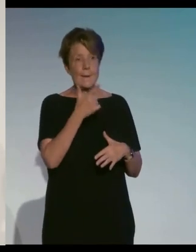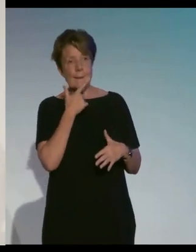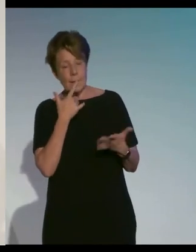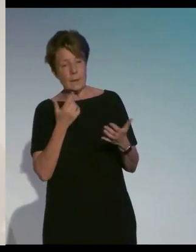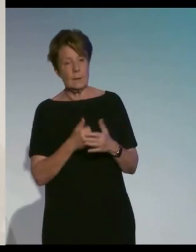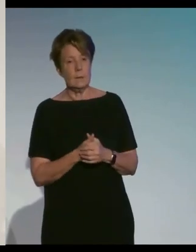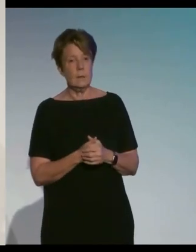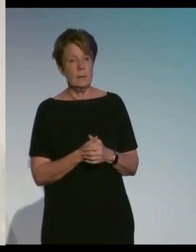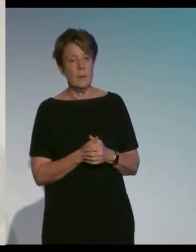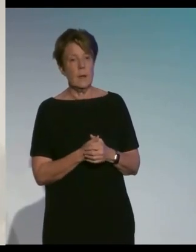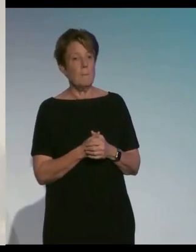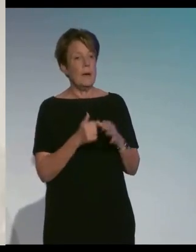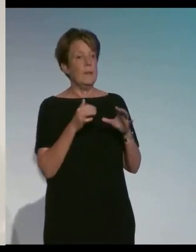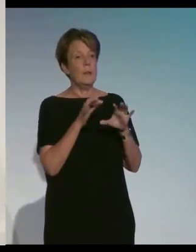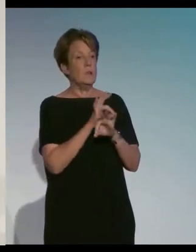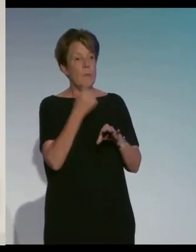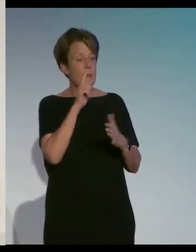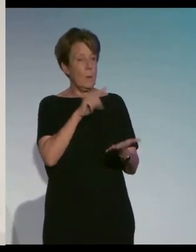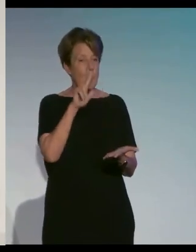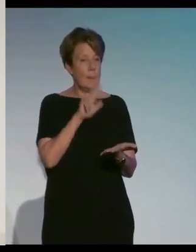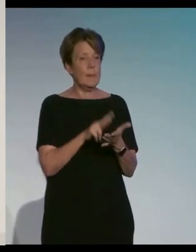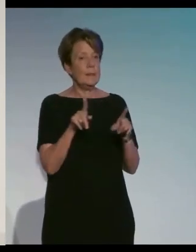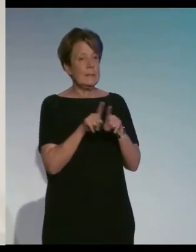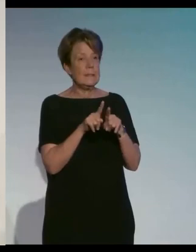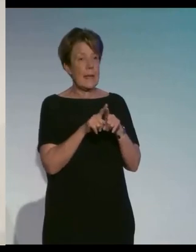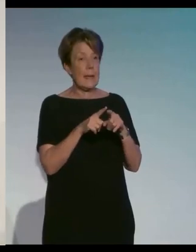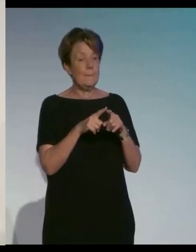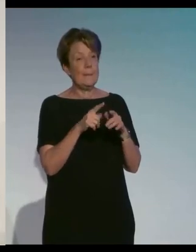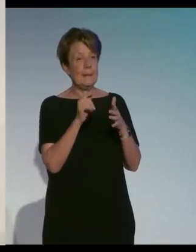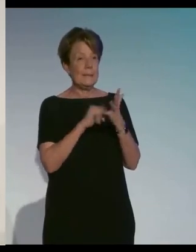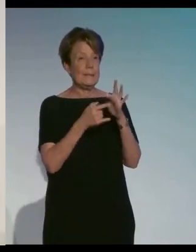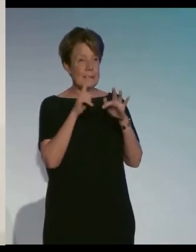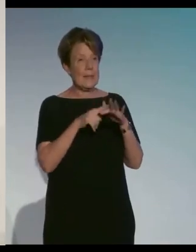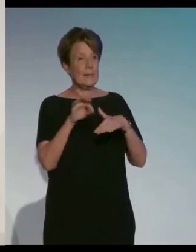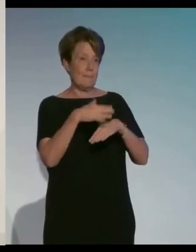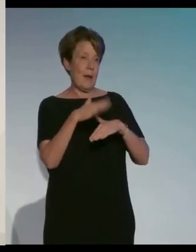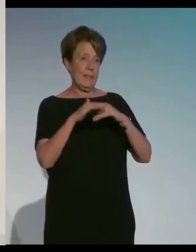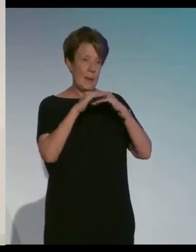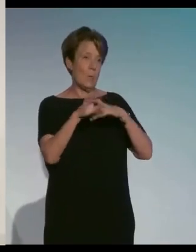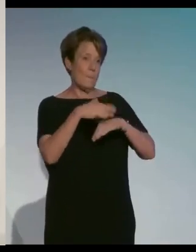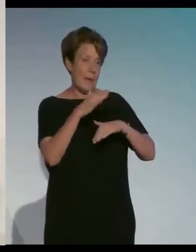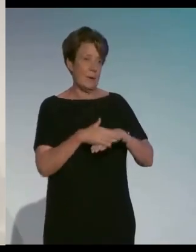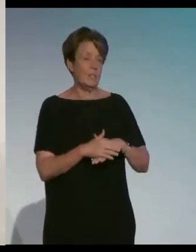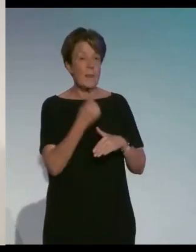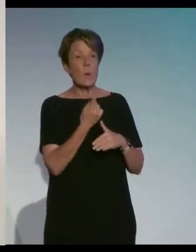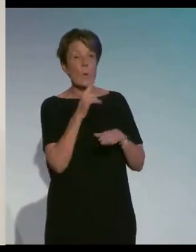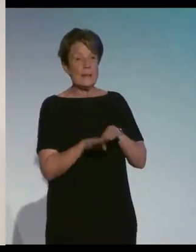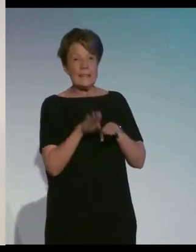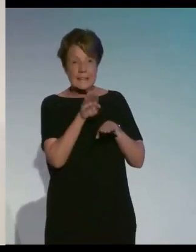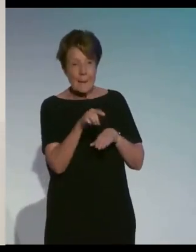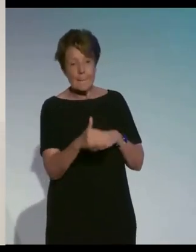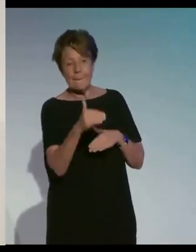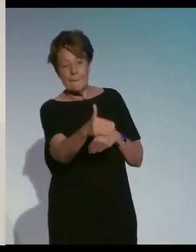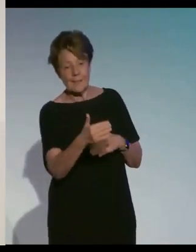agree to same-sex marriage. I think if that happens, one step at a time, we'll hit them with same-sex marriage somewhere down the